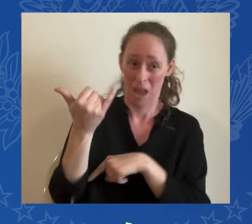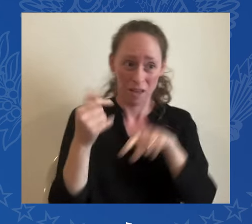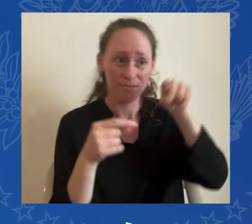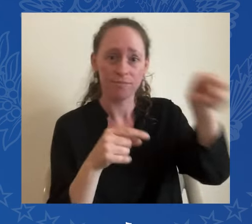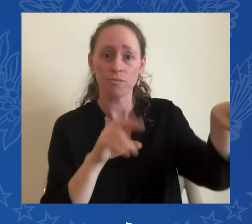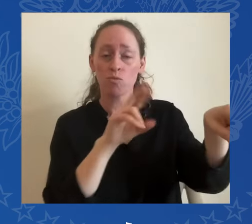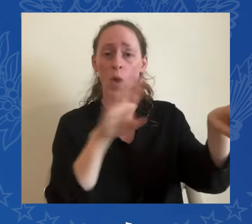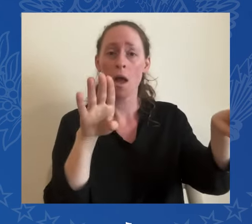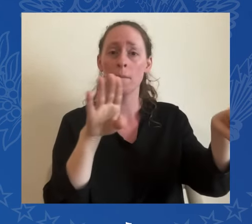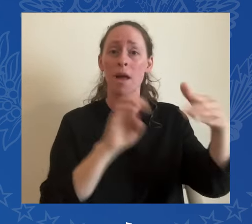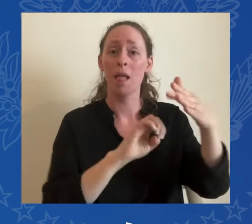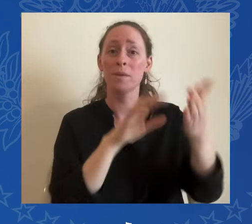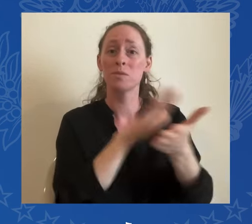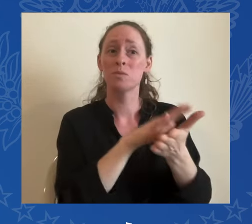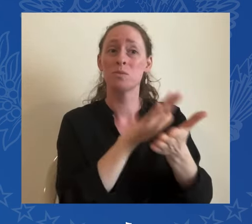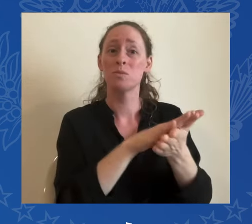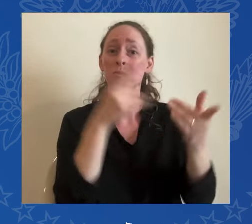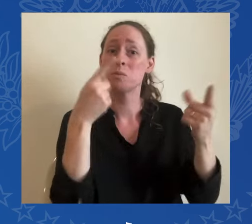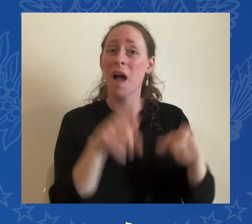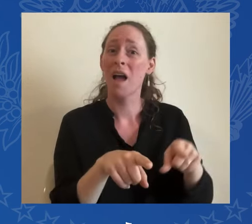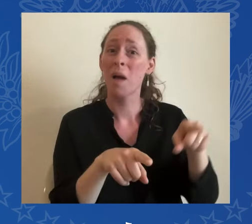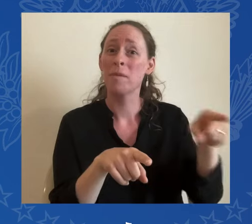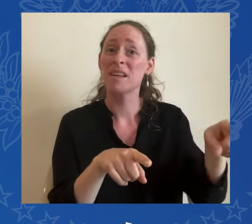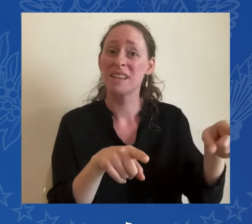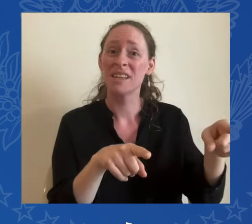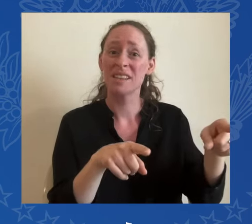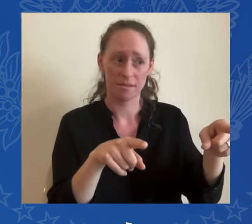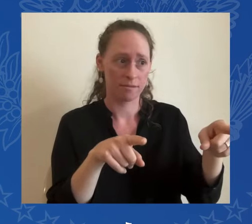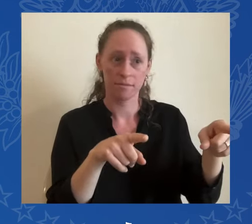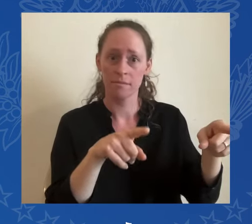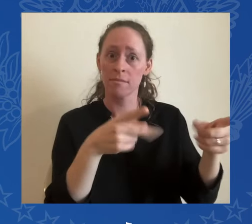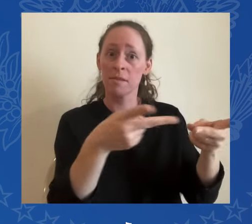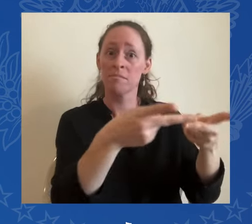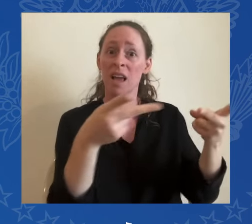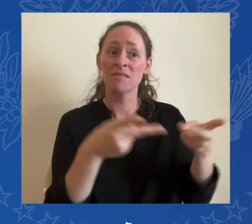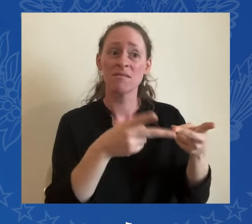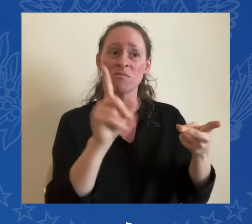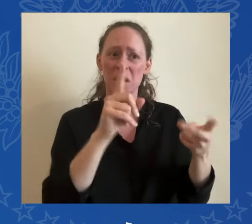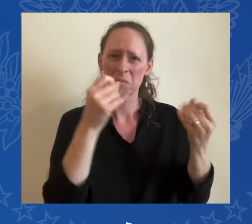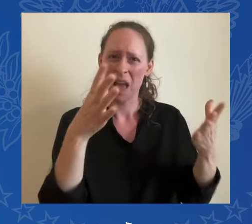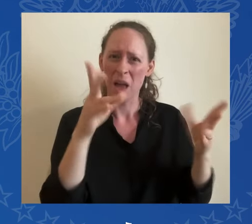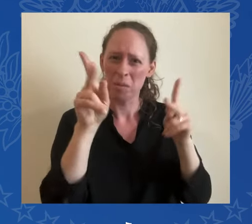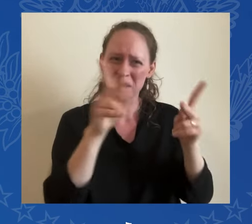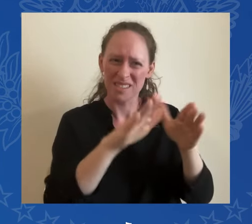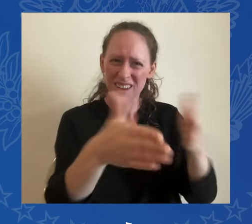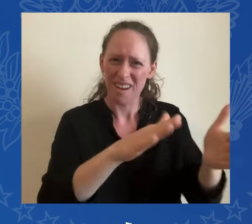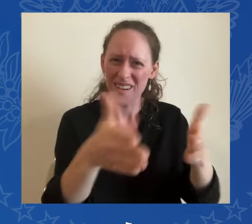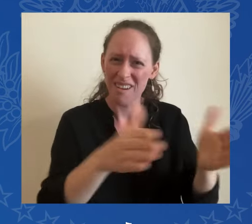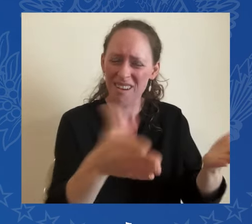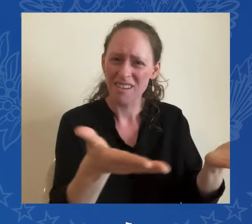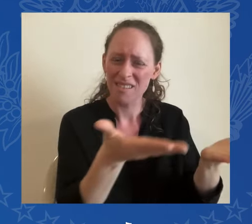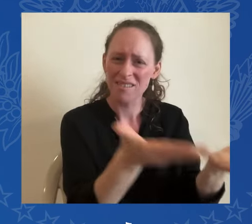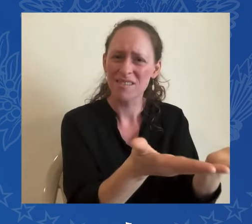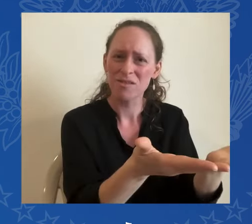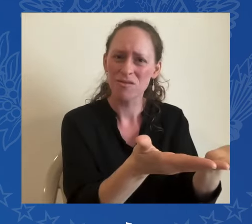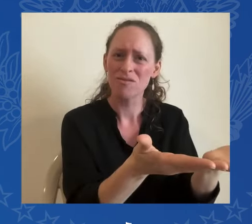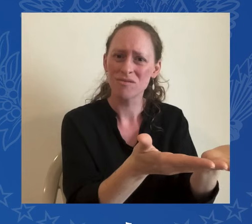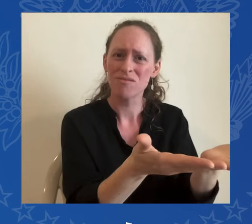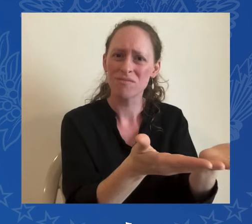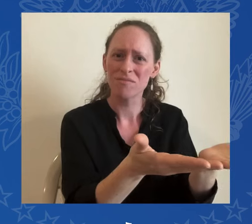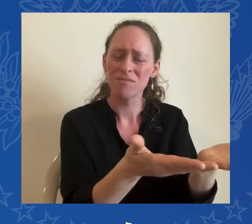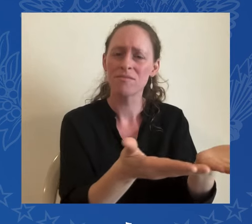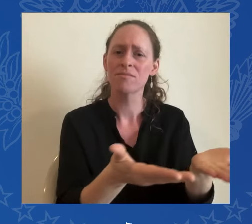stood before those 21 crosses outside the school. On each cross, a name, like in these candles